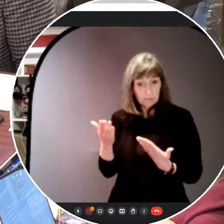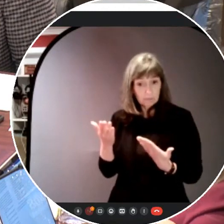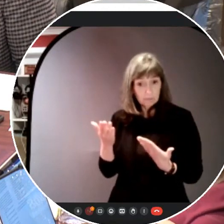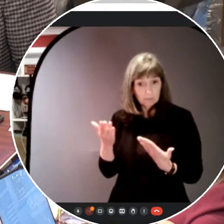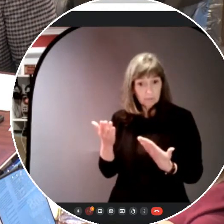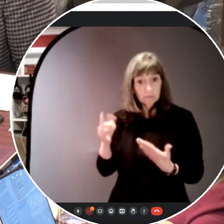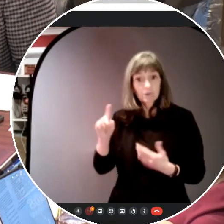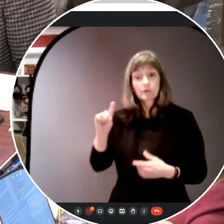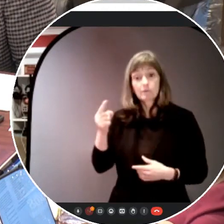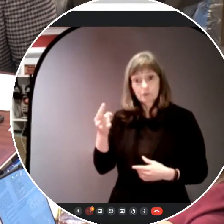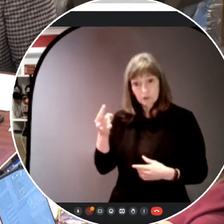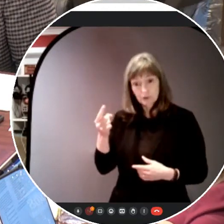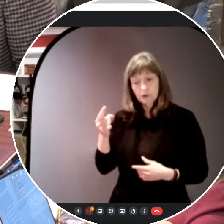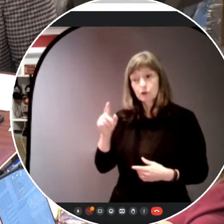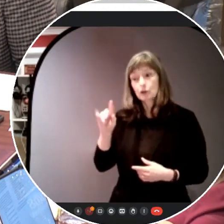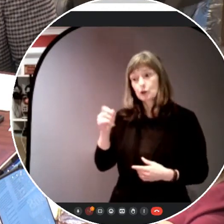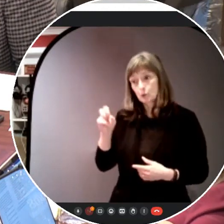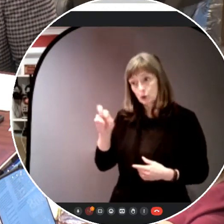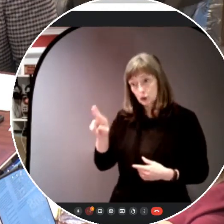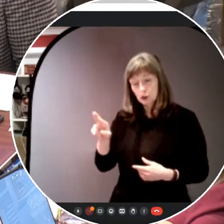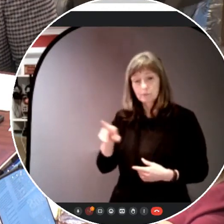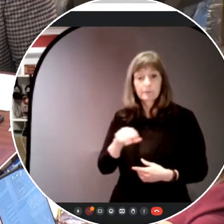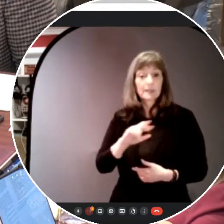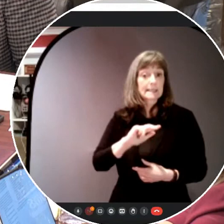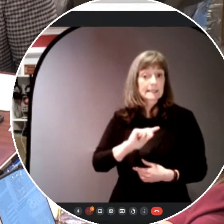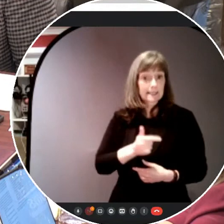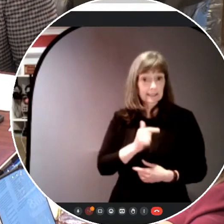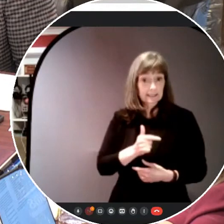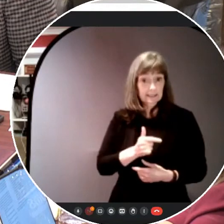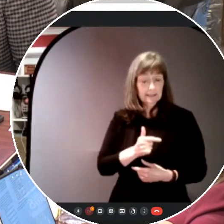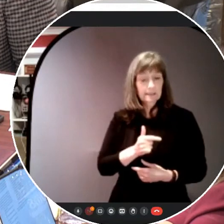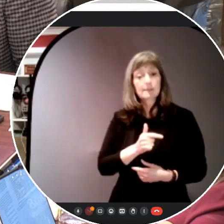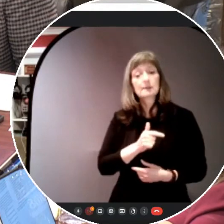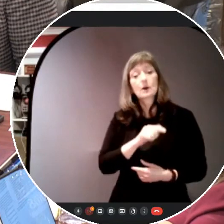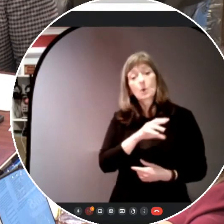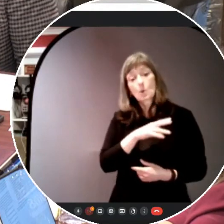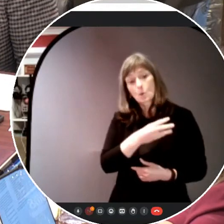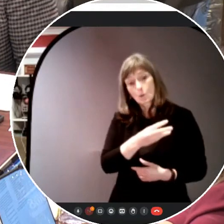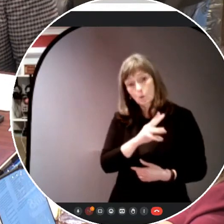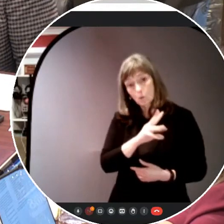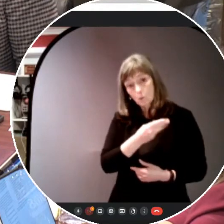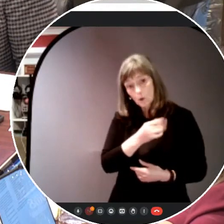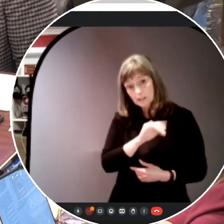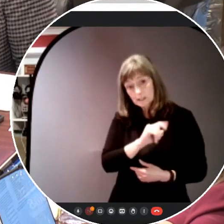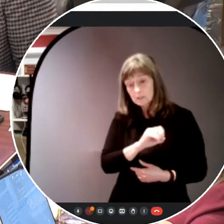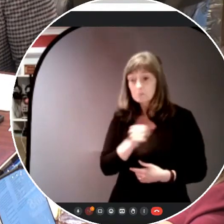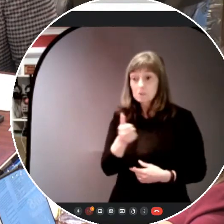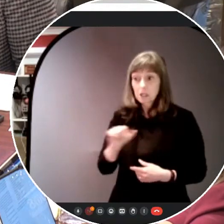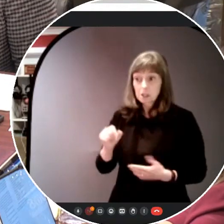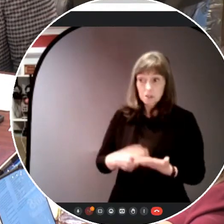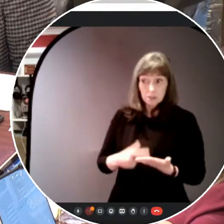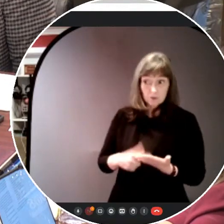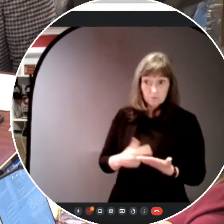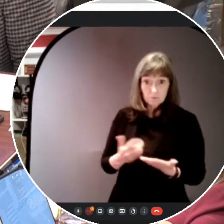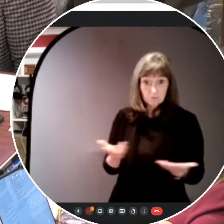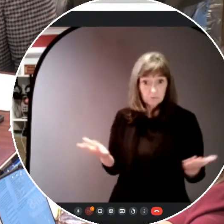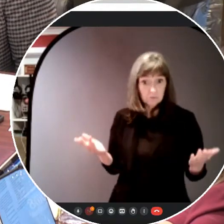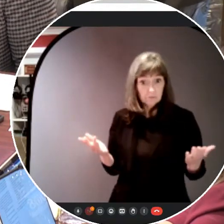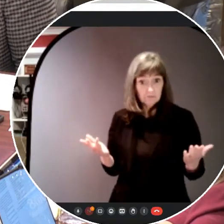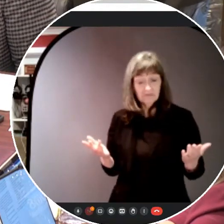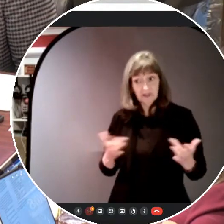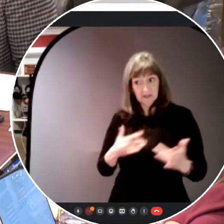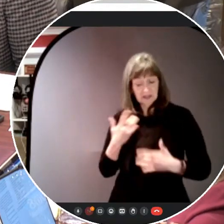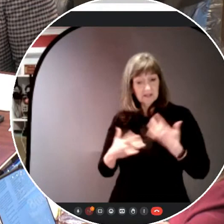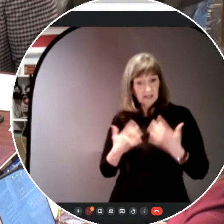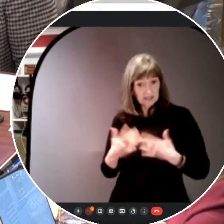Thank you, Trustee Jure. Can I get someone second? Thank you, Trustee White. Any discussion on that motion? It's exciting, and